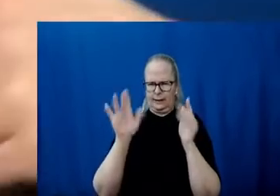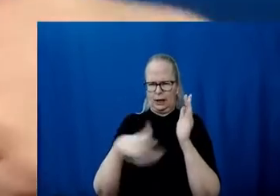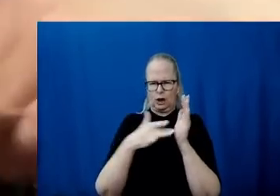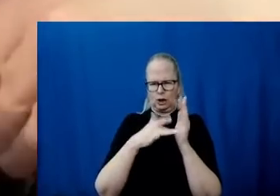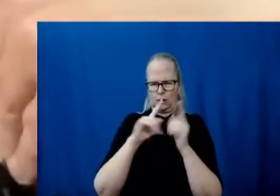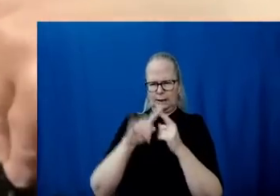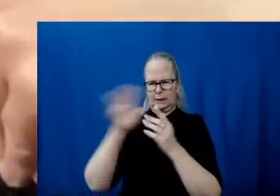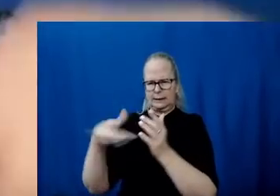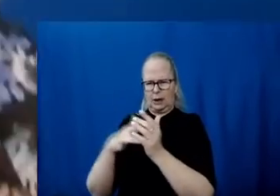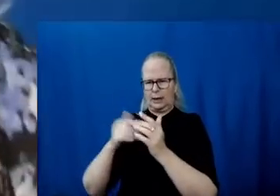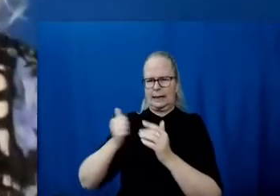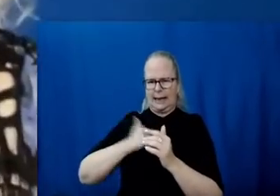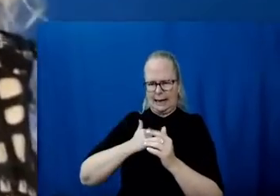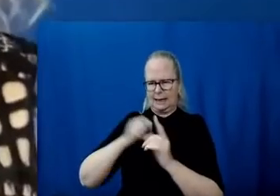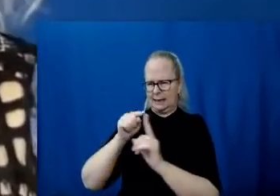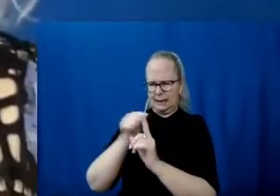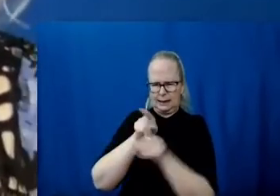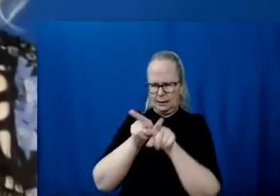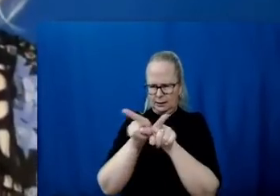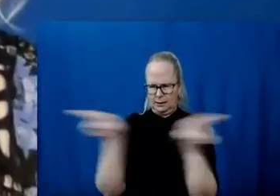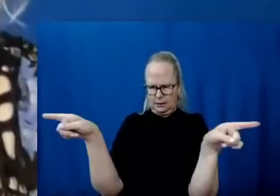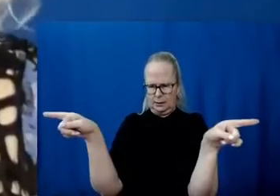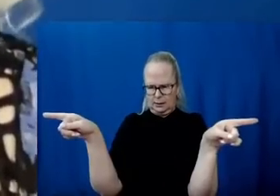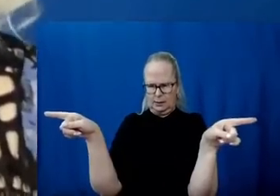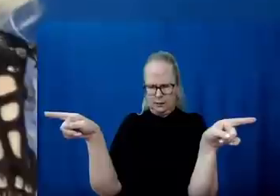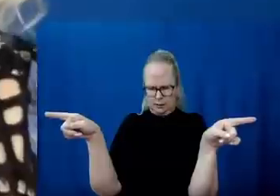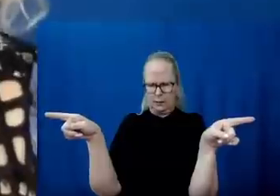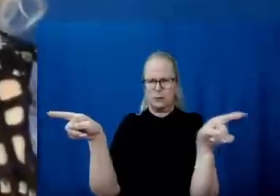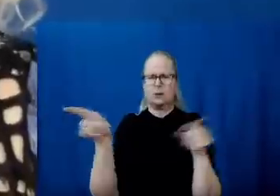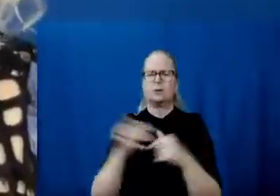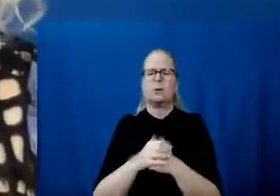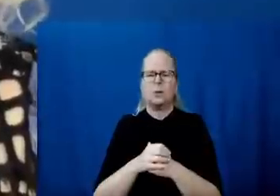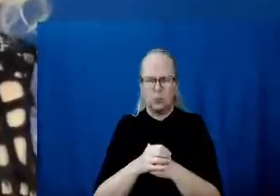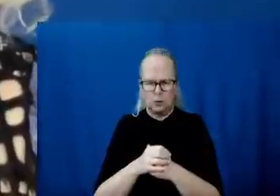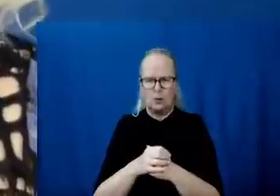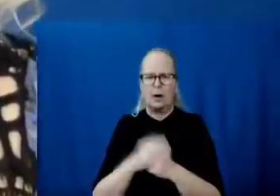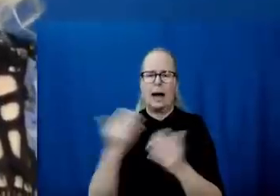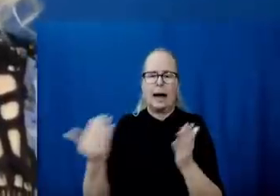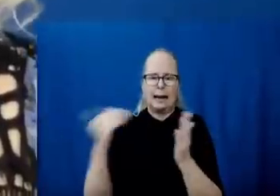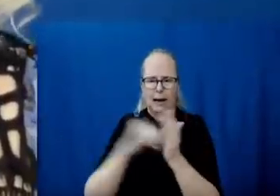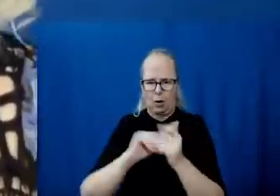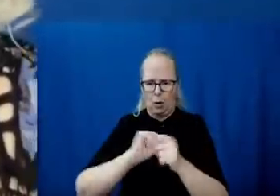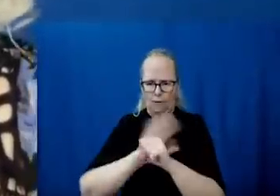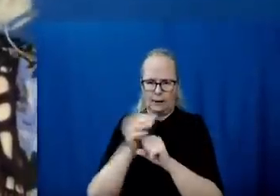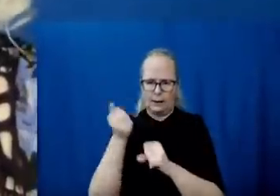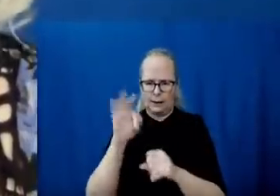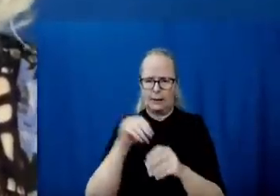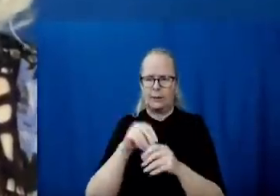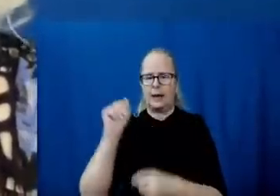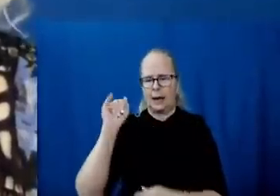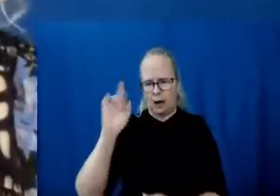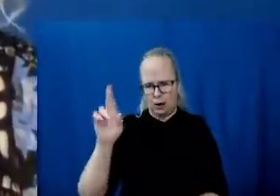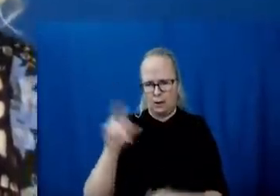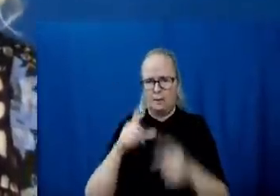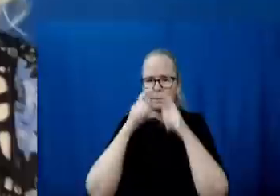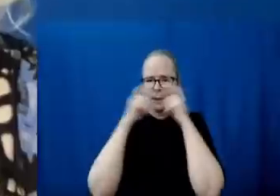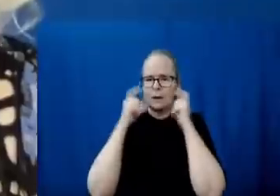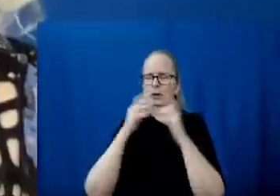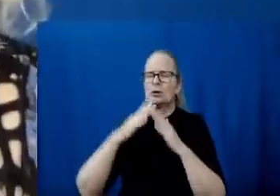Rockies. Go that way. As always, stay safe, Alberta. Remember, COVID-19 is airborne. Wear the best mask with